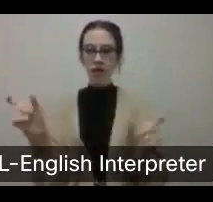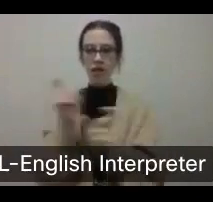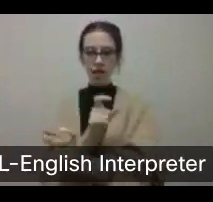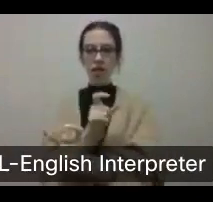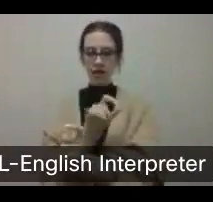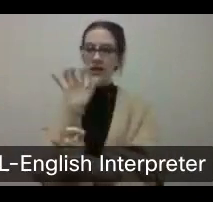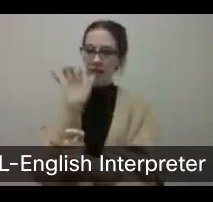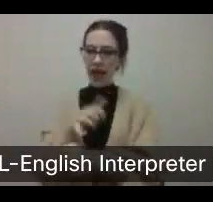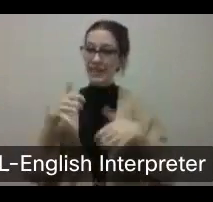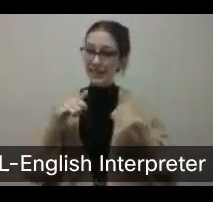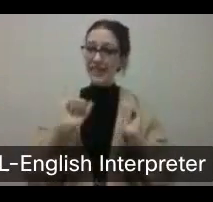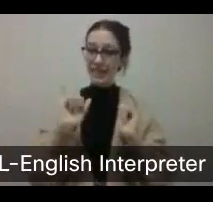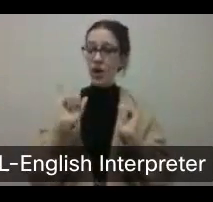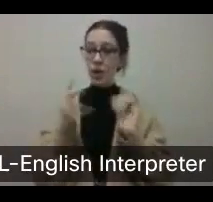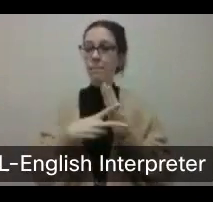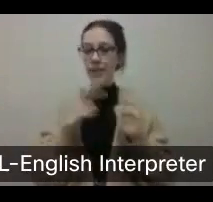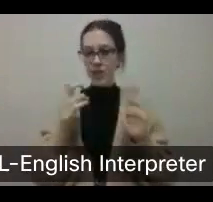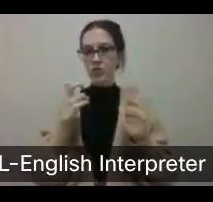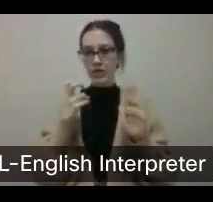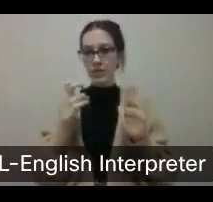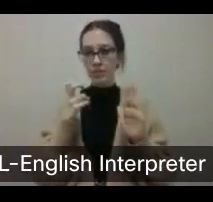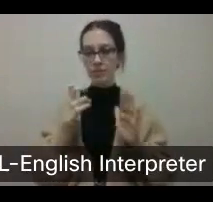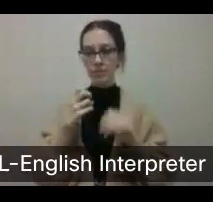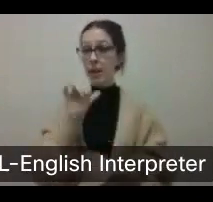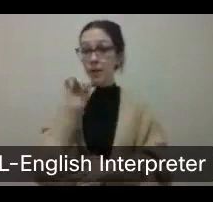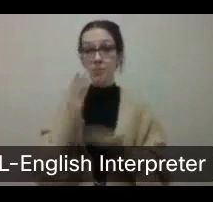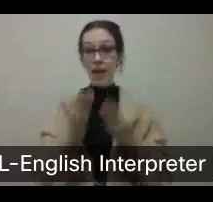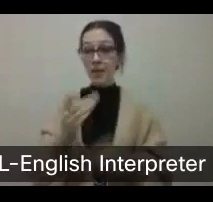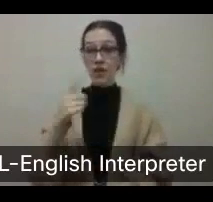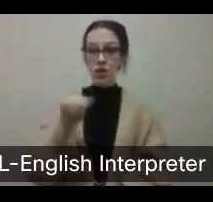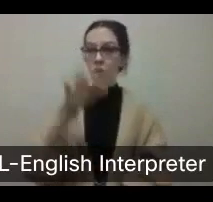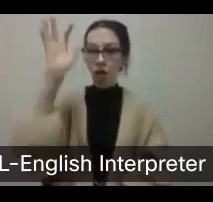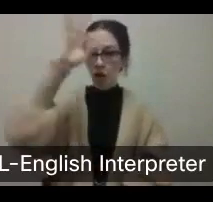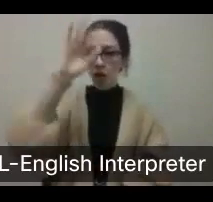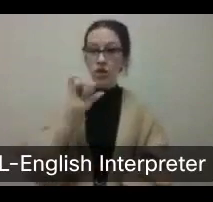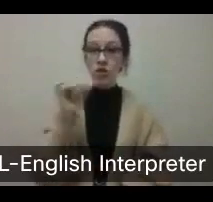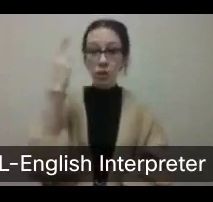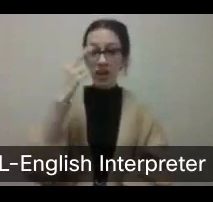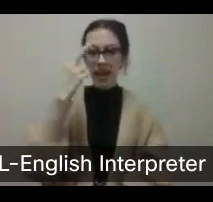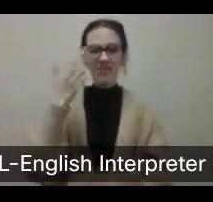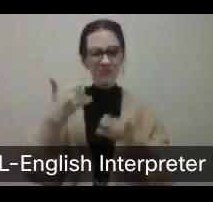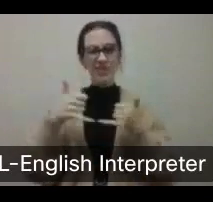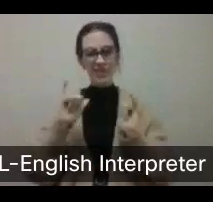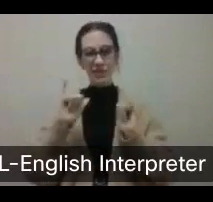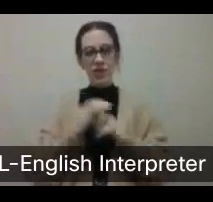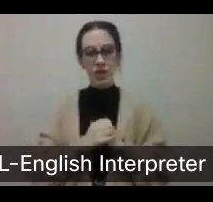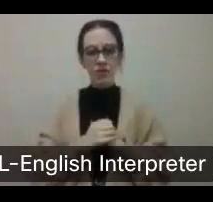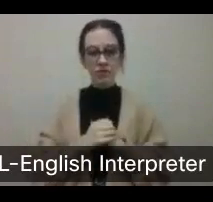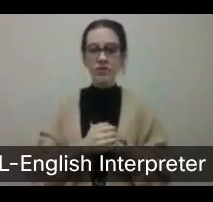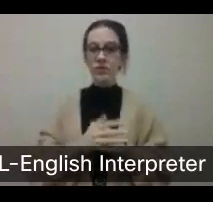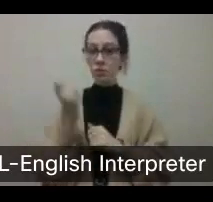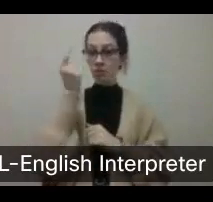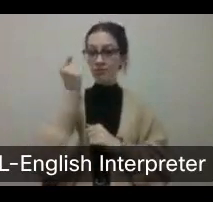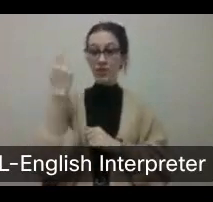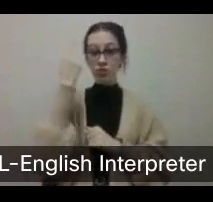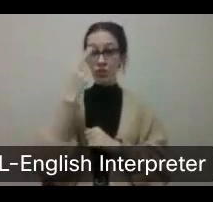original text, they keep the sentence as it was, they just change out a few words. The sentence structure, however, has